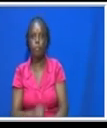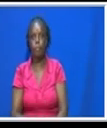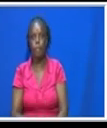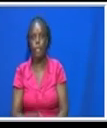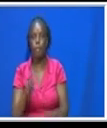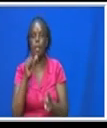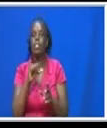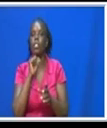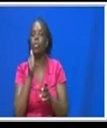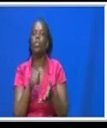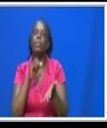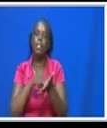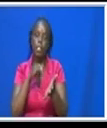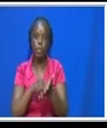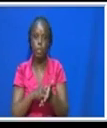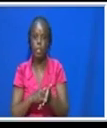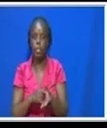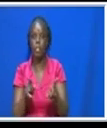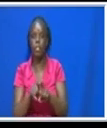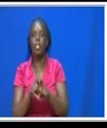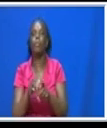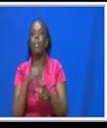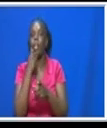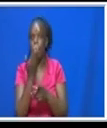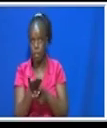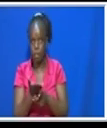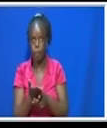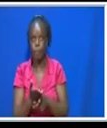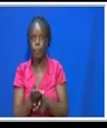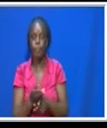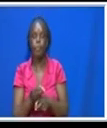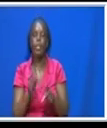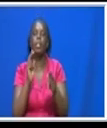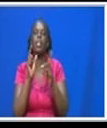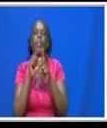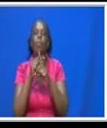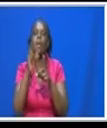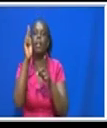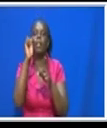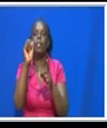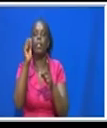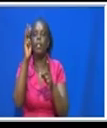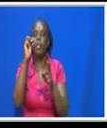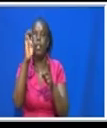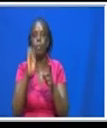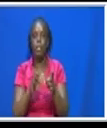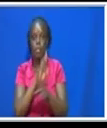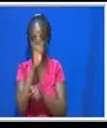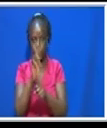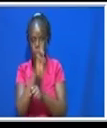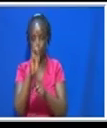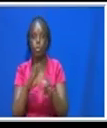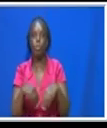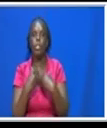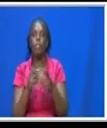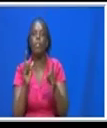must not be included as an answer. Then there is also the term name that has been used to give a word